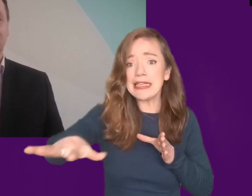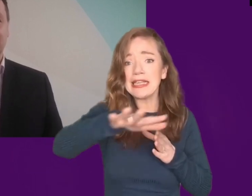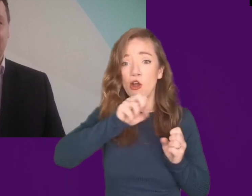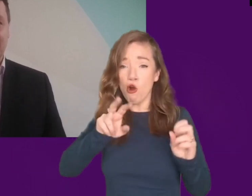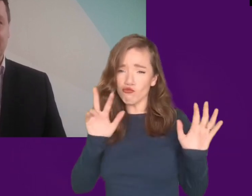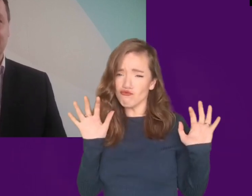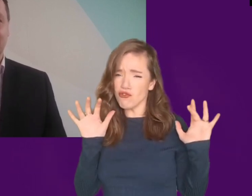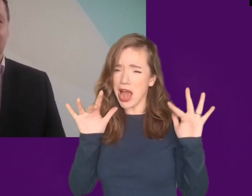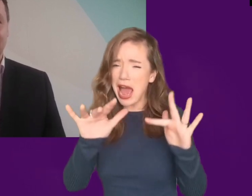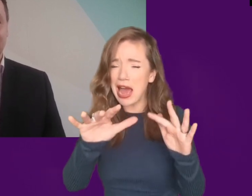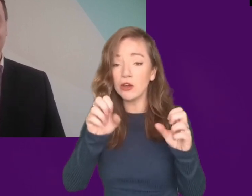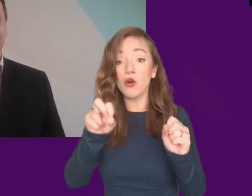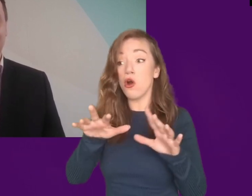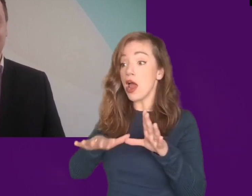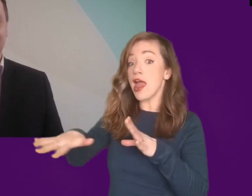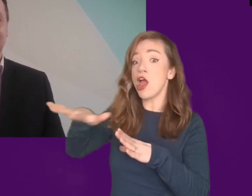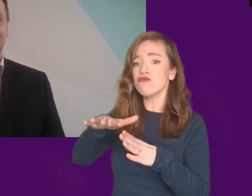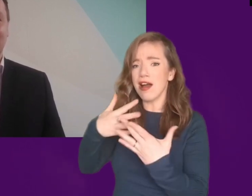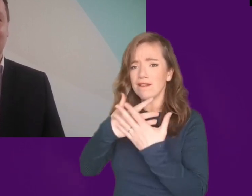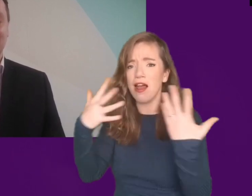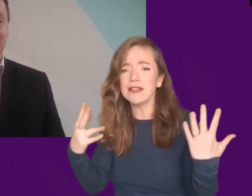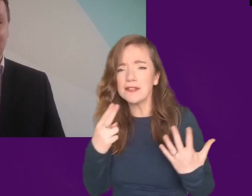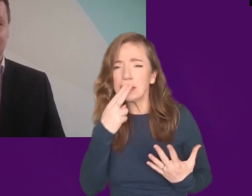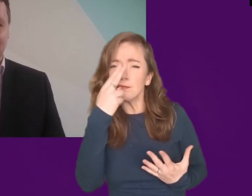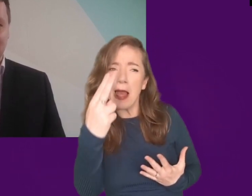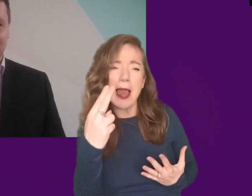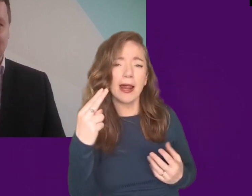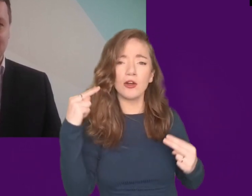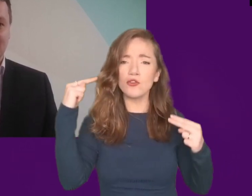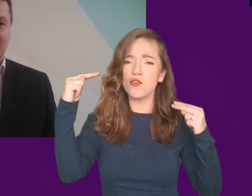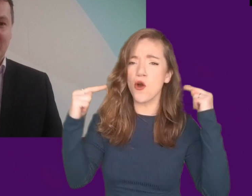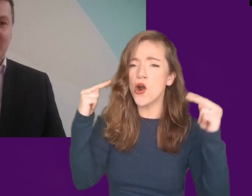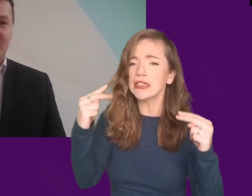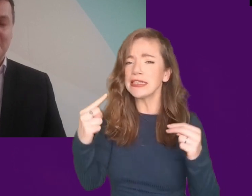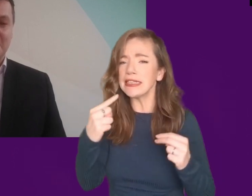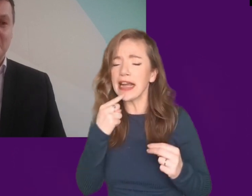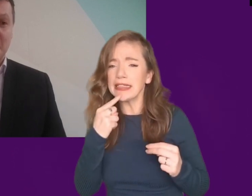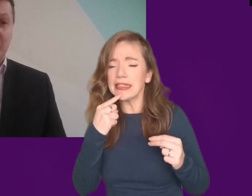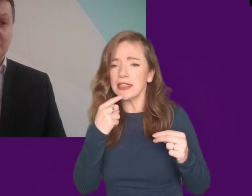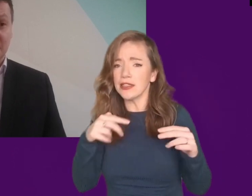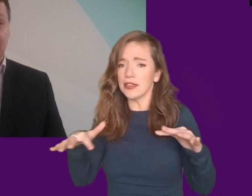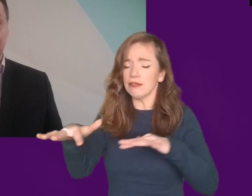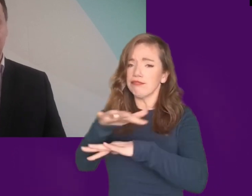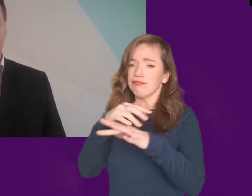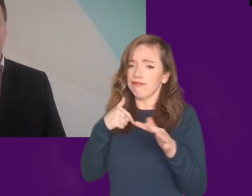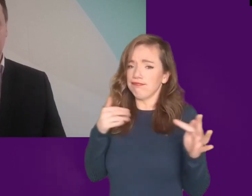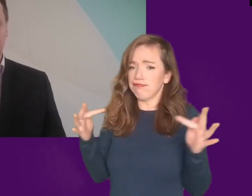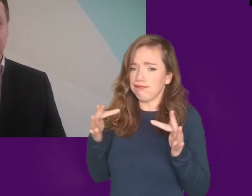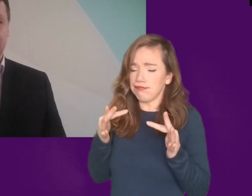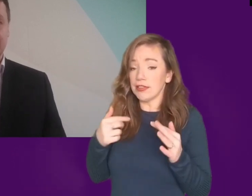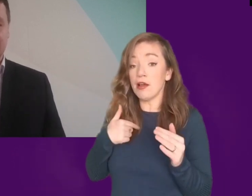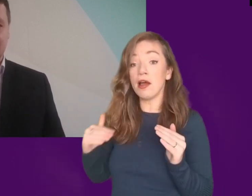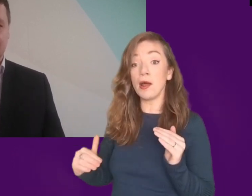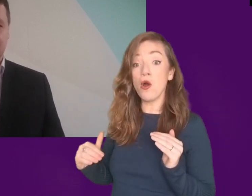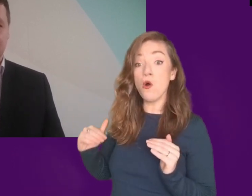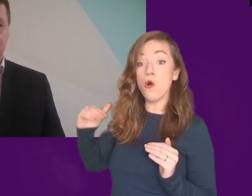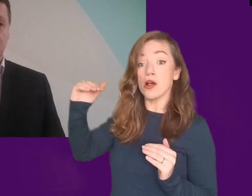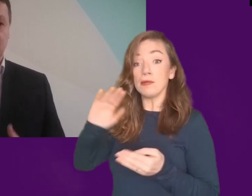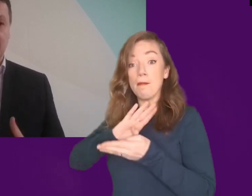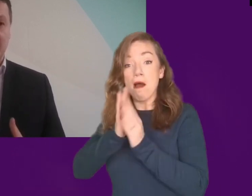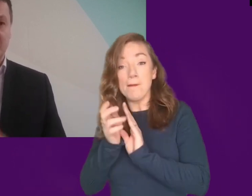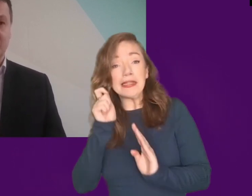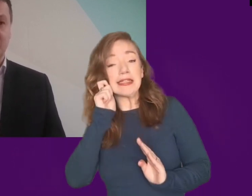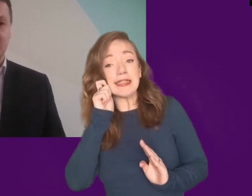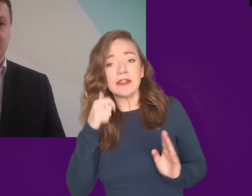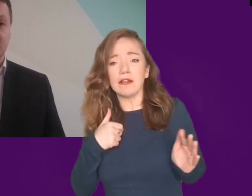was lots of smells and noises and tastes in the environment. As I got a little bit older, as I was a teenager, one